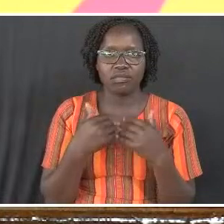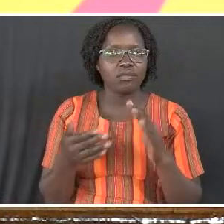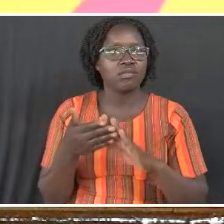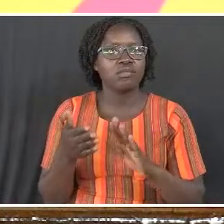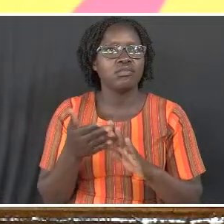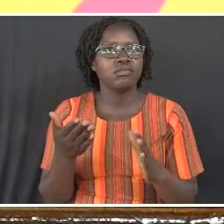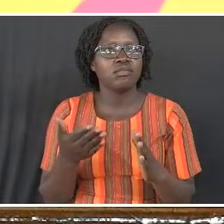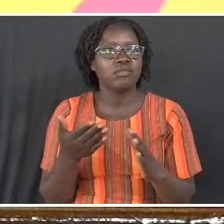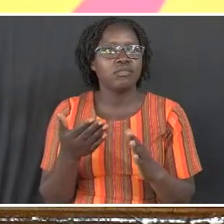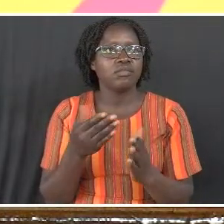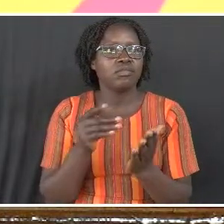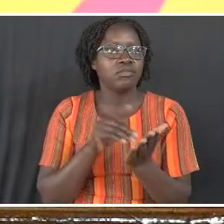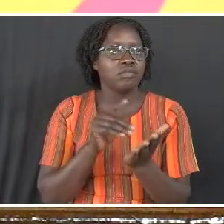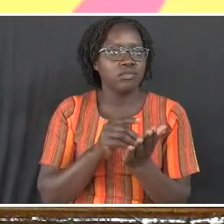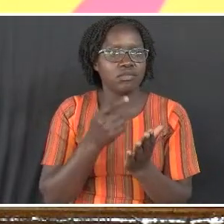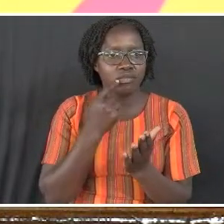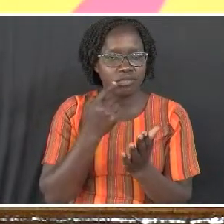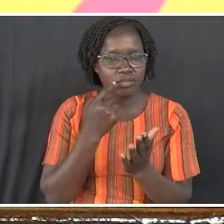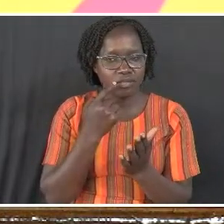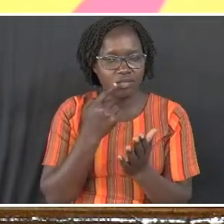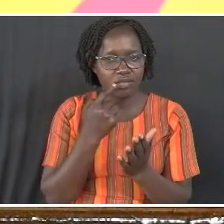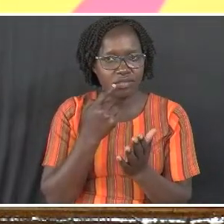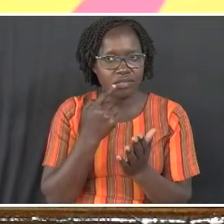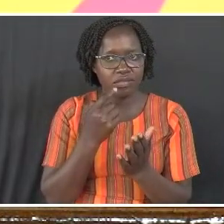will just rush to the dentist.